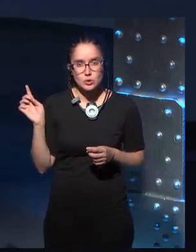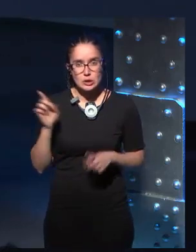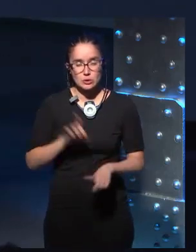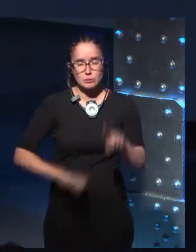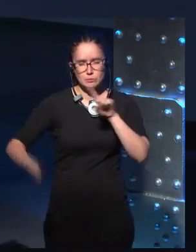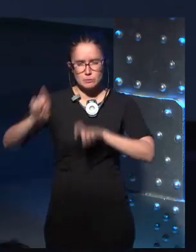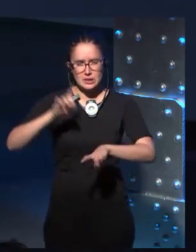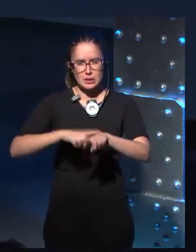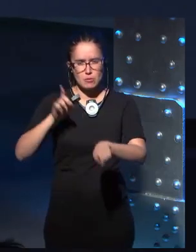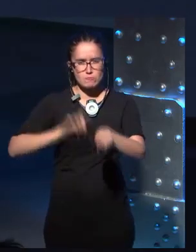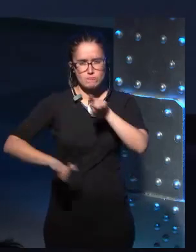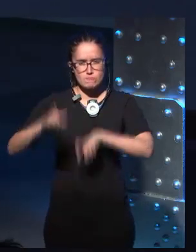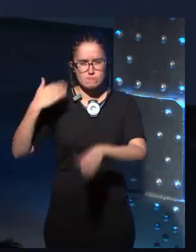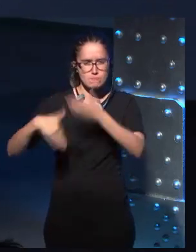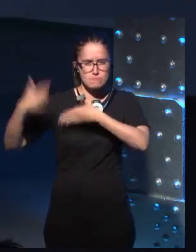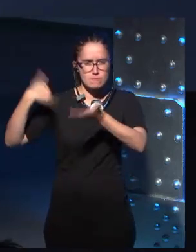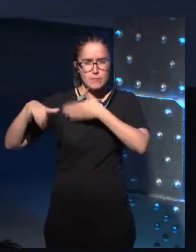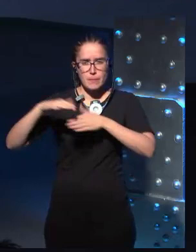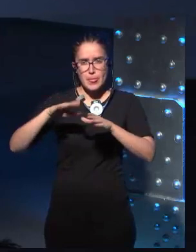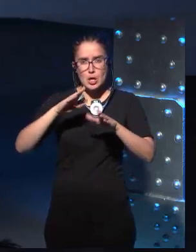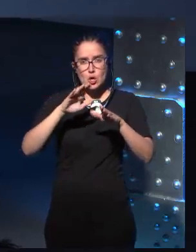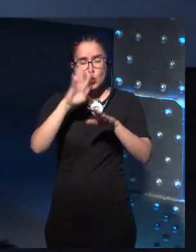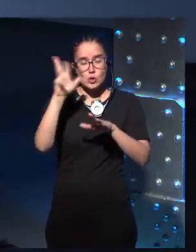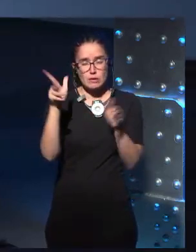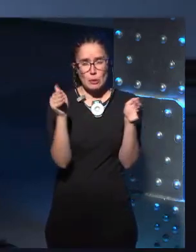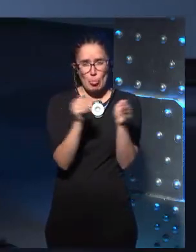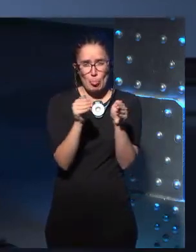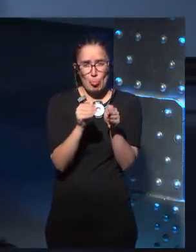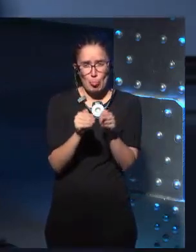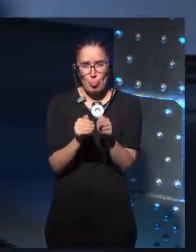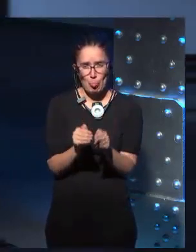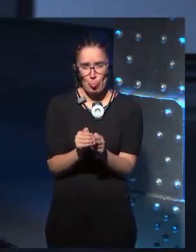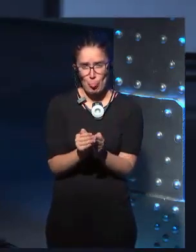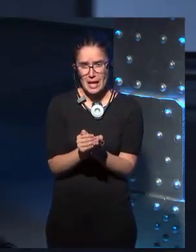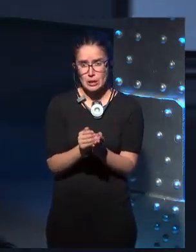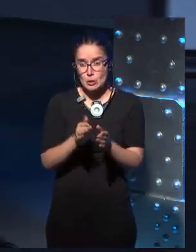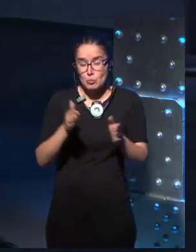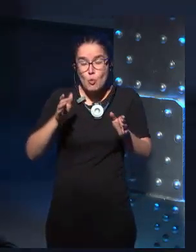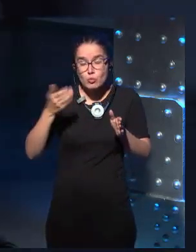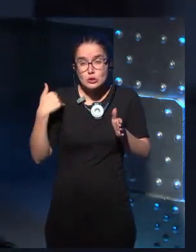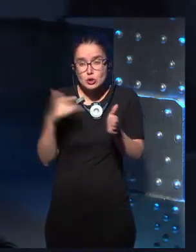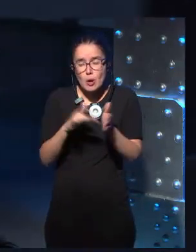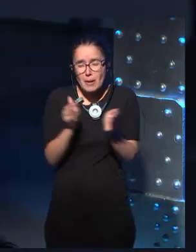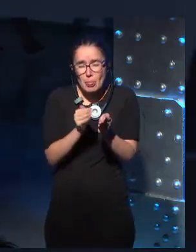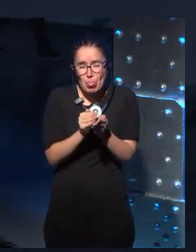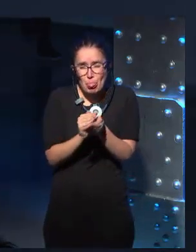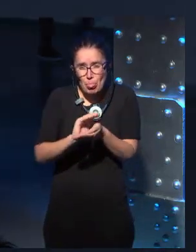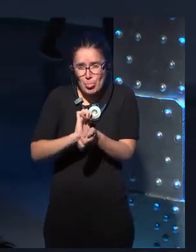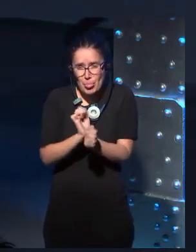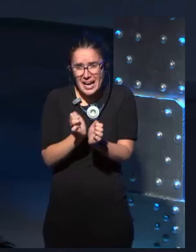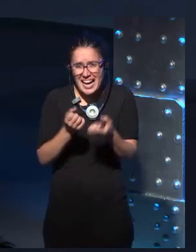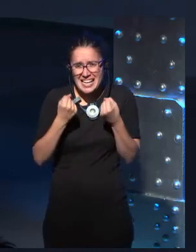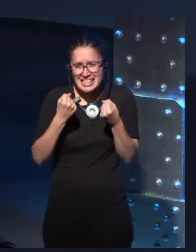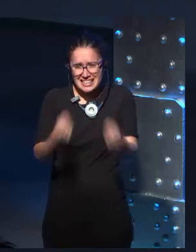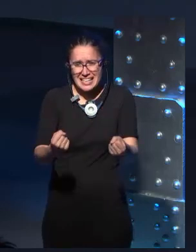and smaller. At some stage, it will be so shrunk, there will be so much energy that none